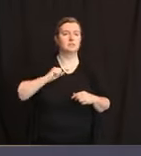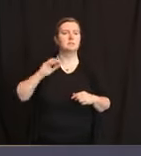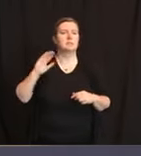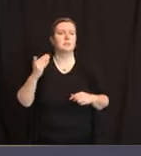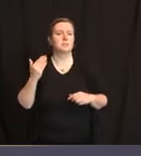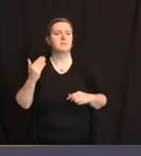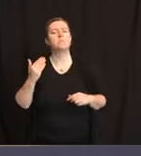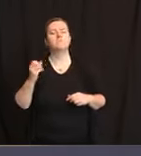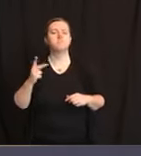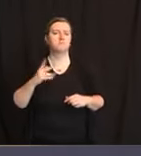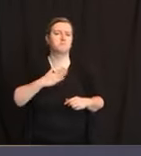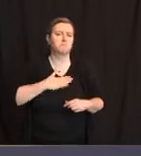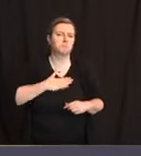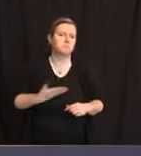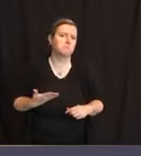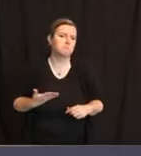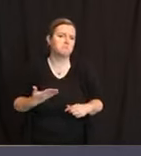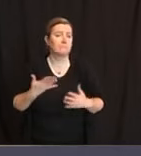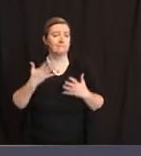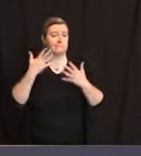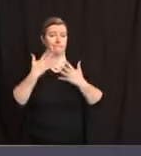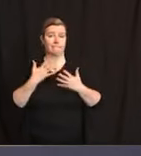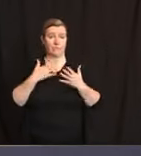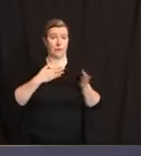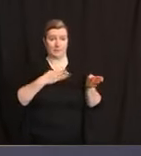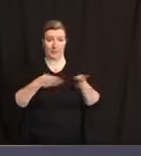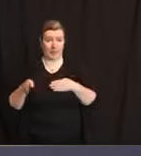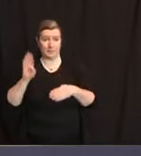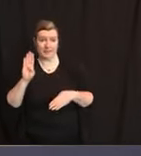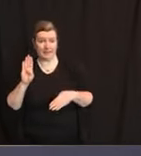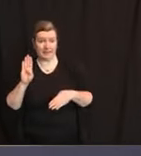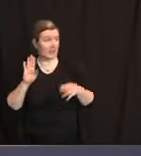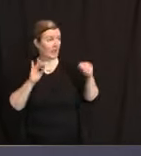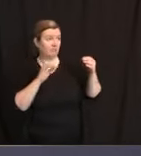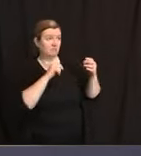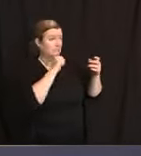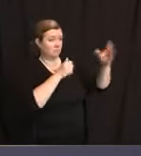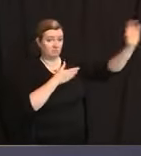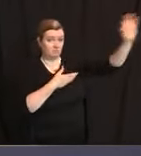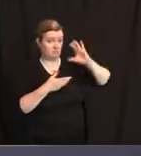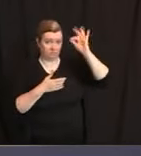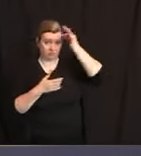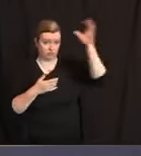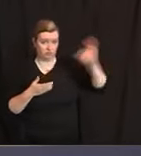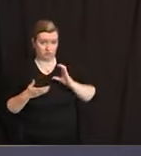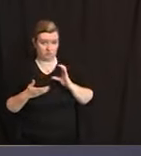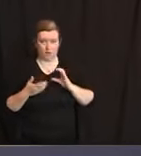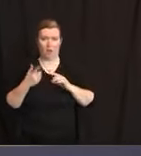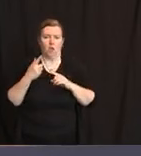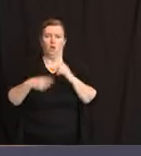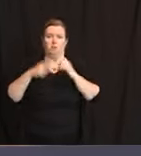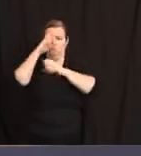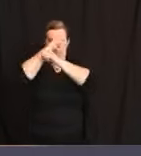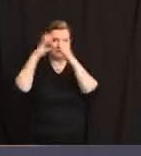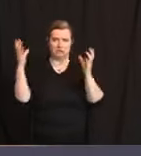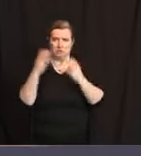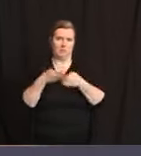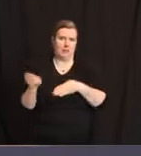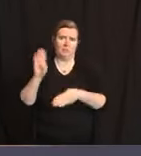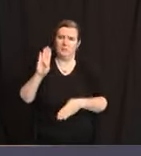Sadly, the Plan B is, which we can't fathom right now, is enormous cutting of